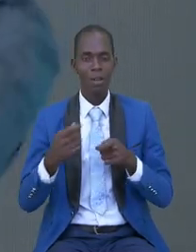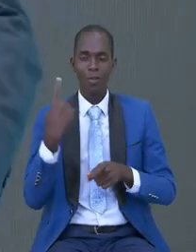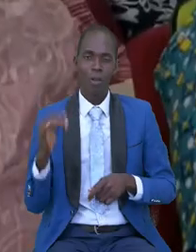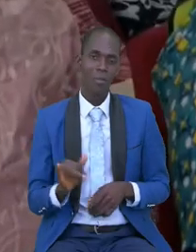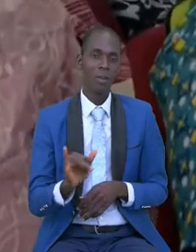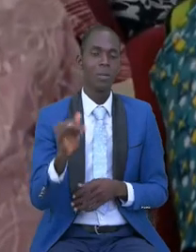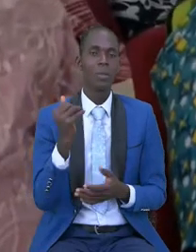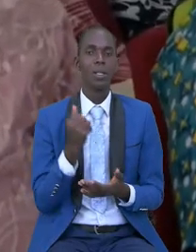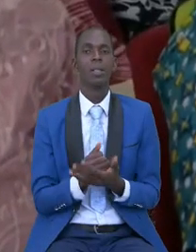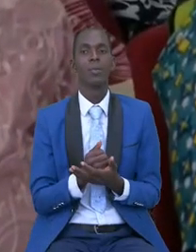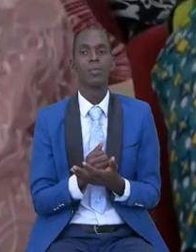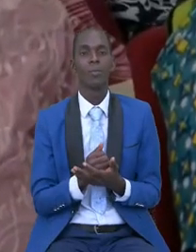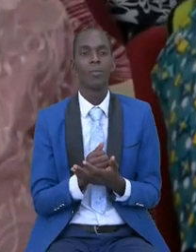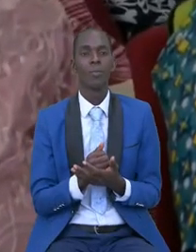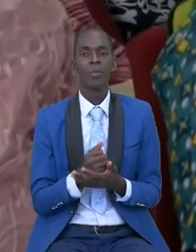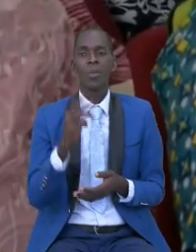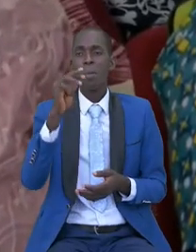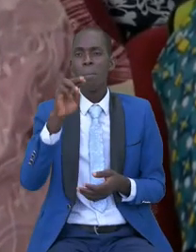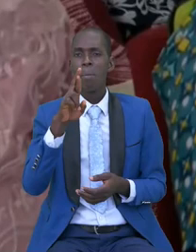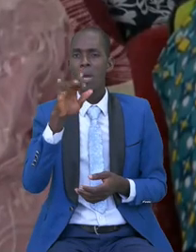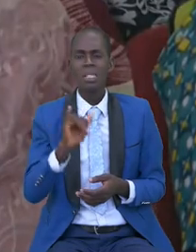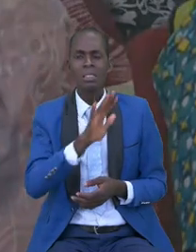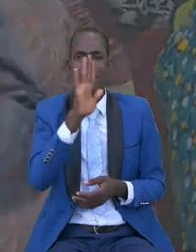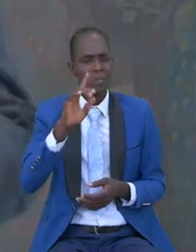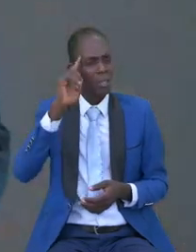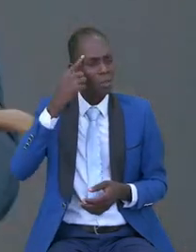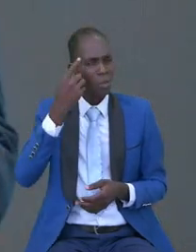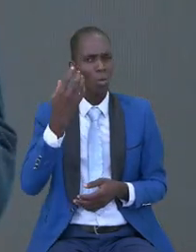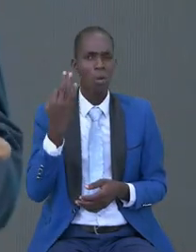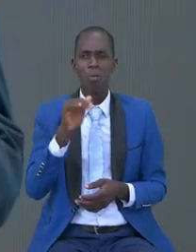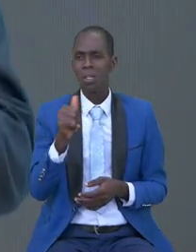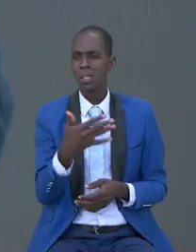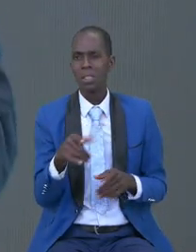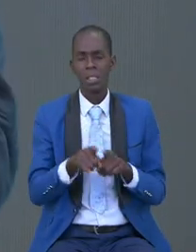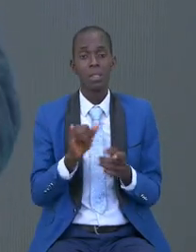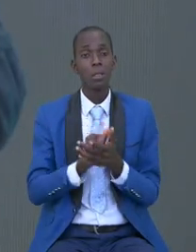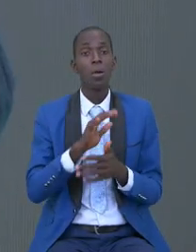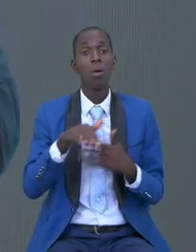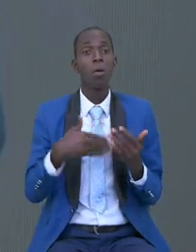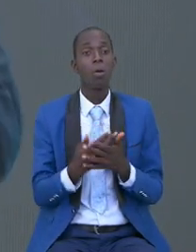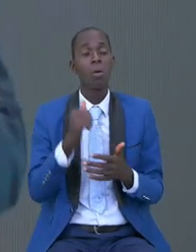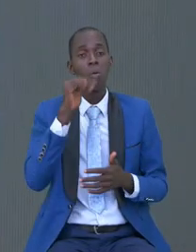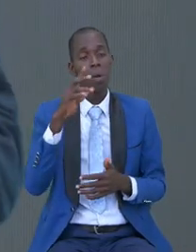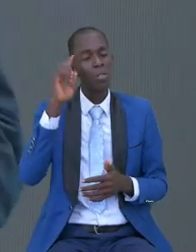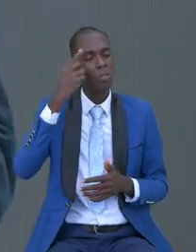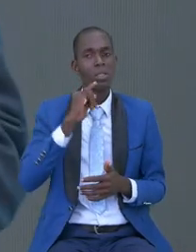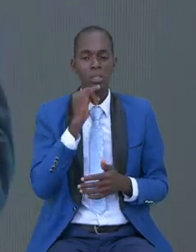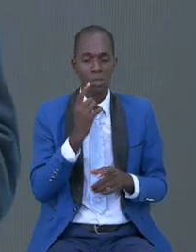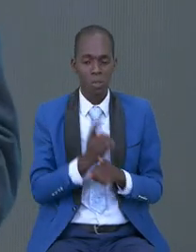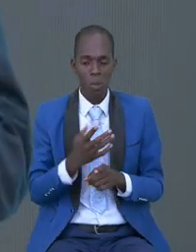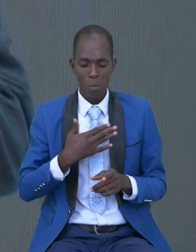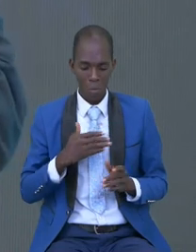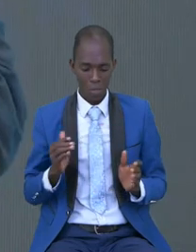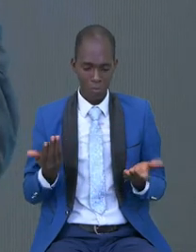forever. Mary never thought of anything like that before. All that she thought of is this: my little